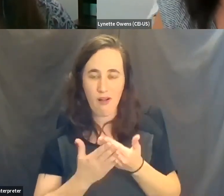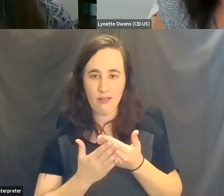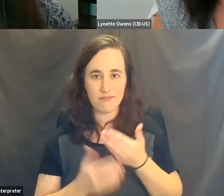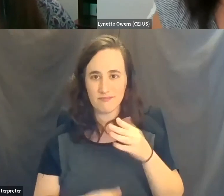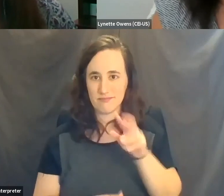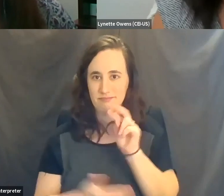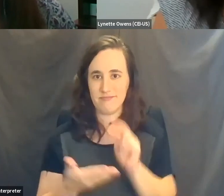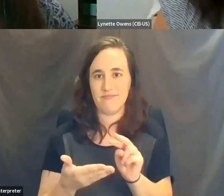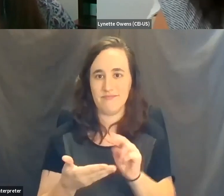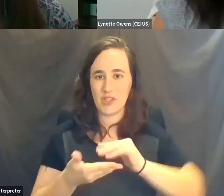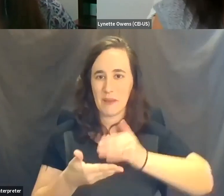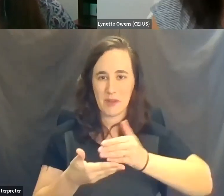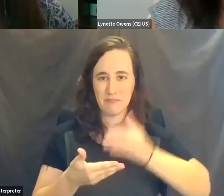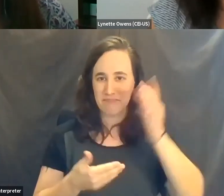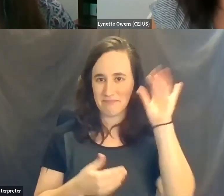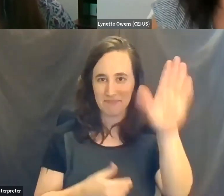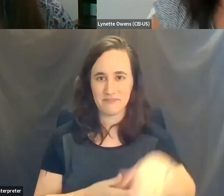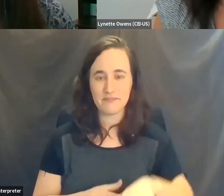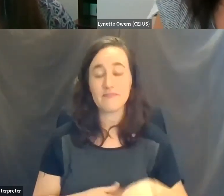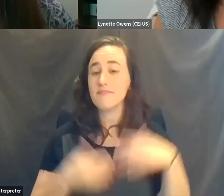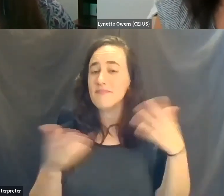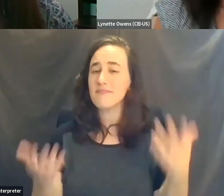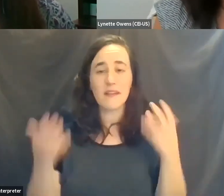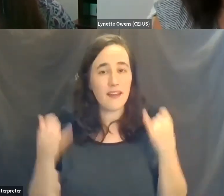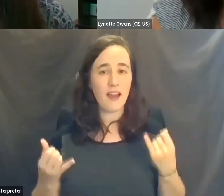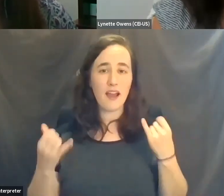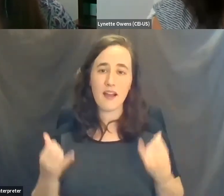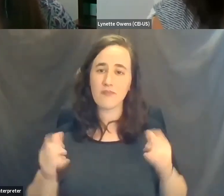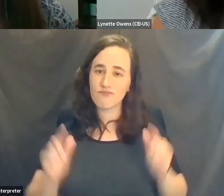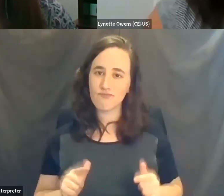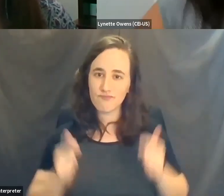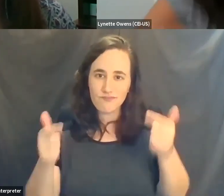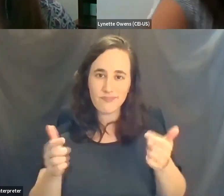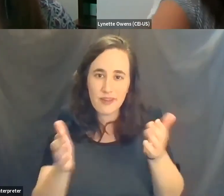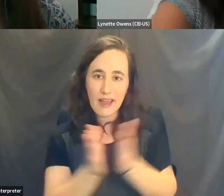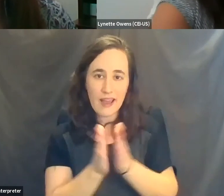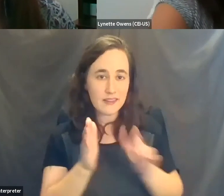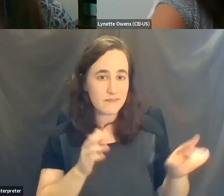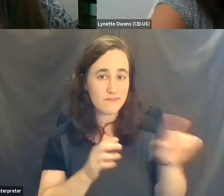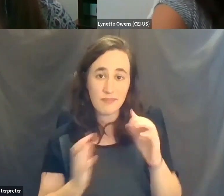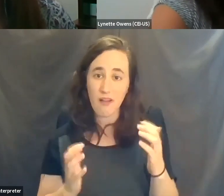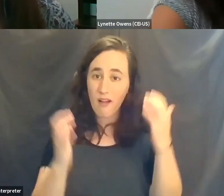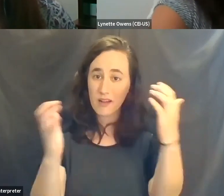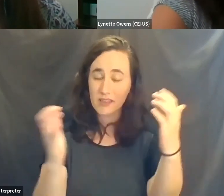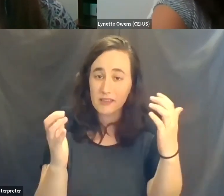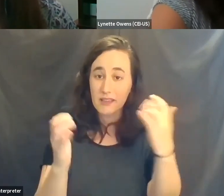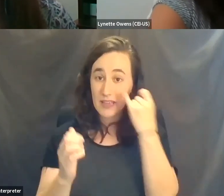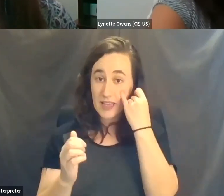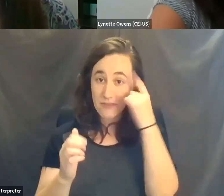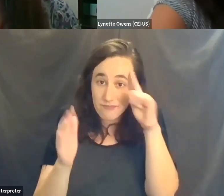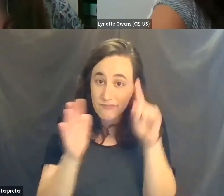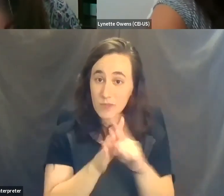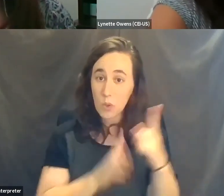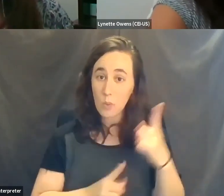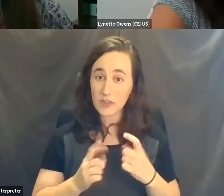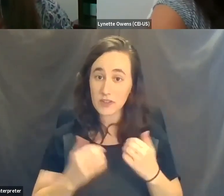Well, I want to encourage our attendees to submit any questions that you might have using the Q&A